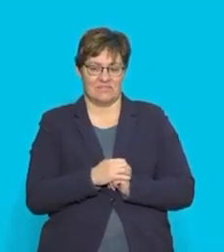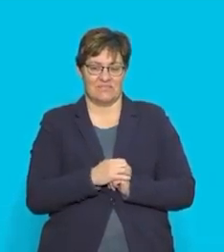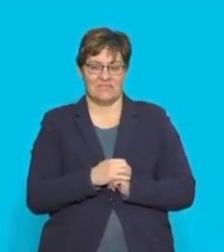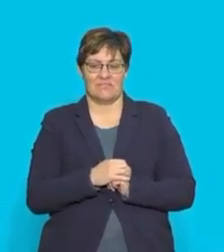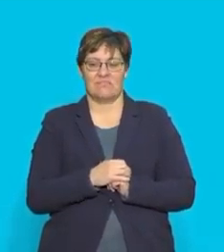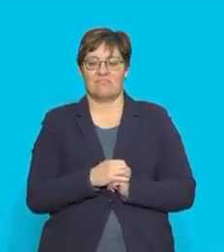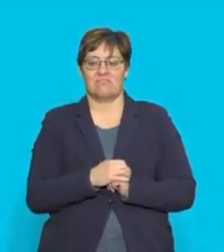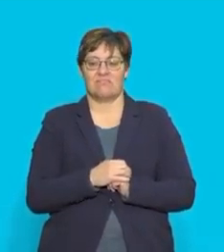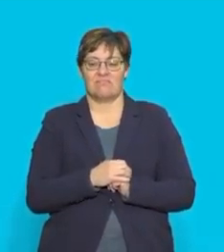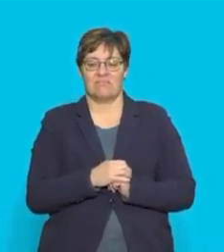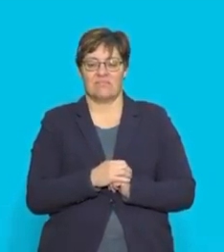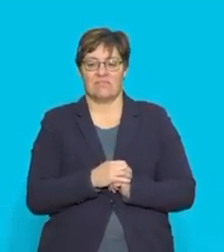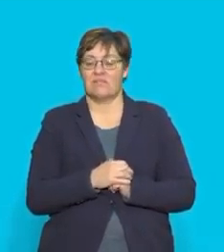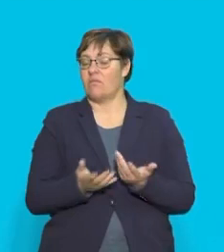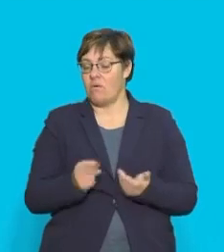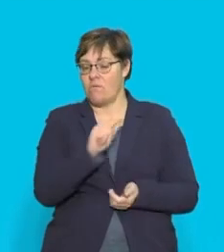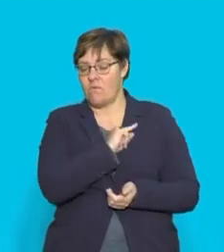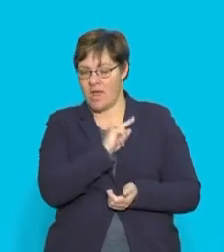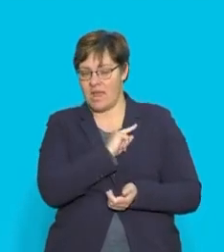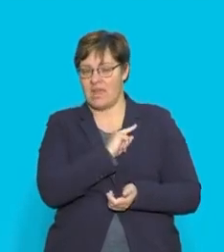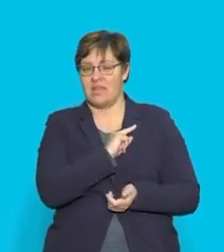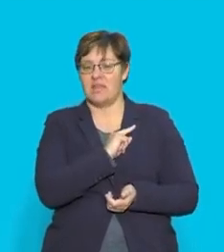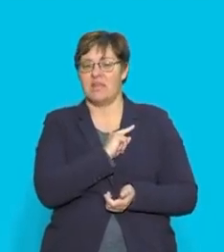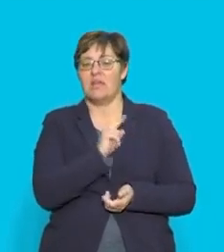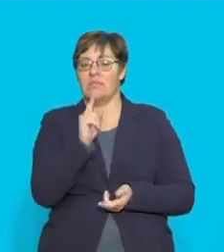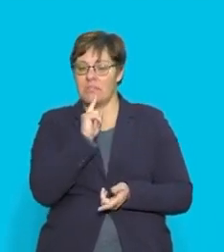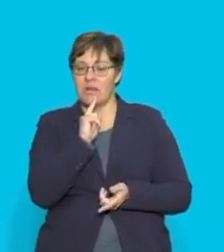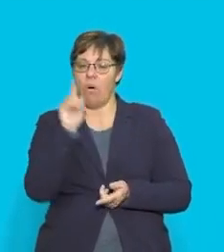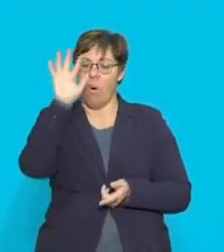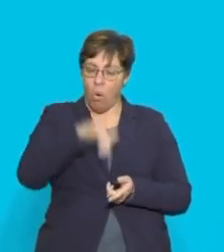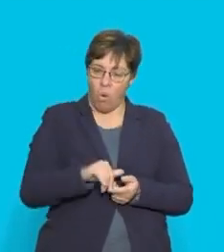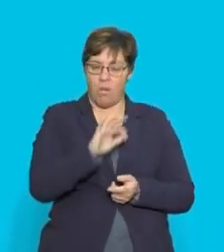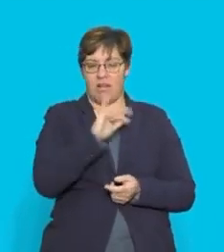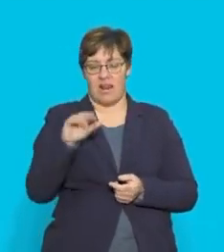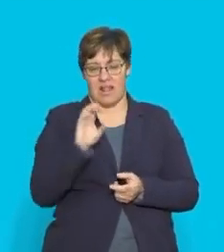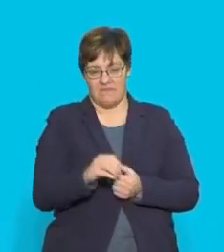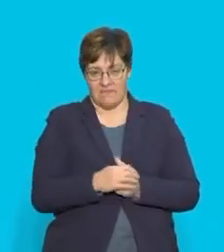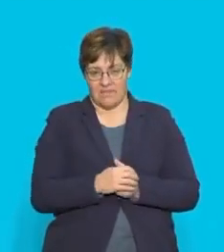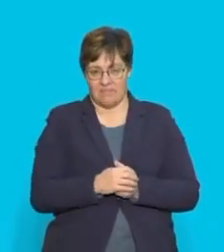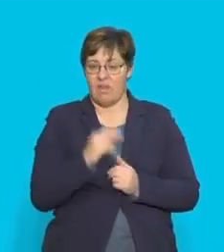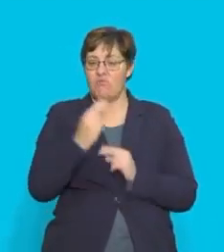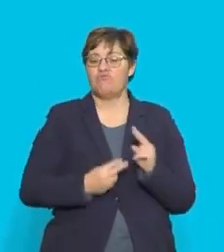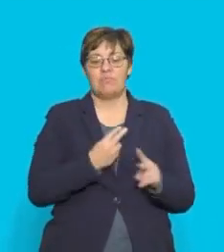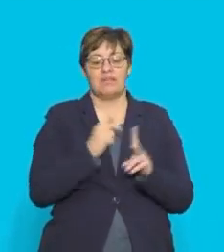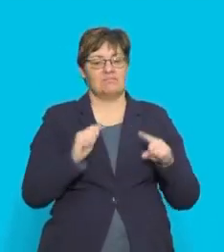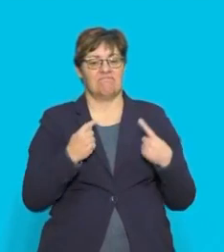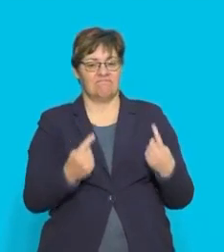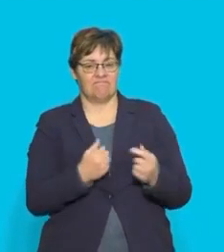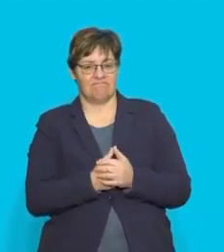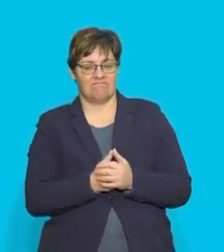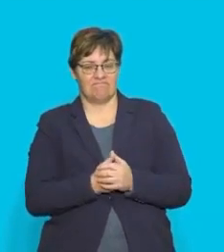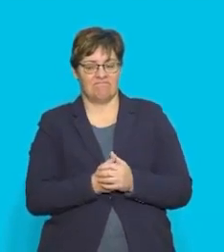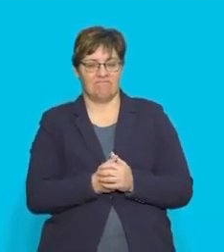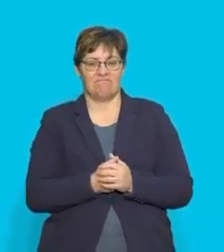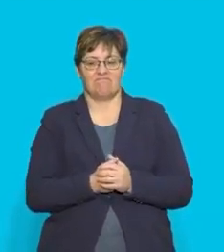we have to use 23, because here we have 24 letters. we cannot repeat. We have 23,